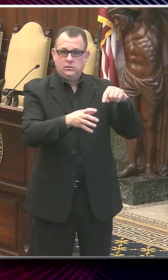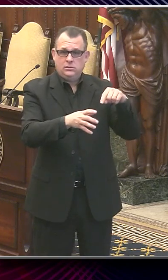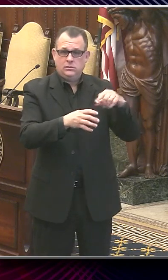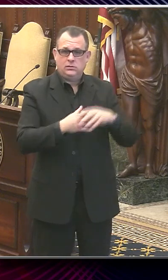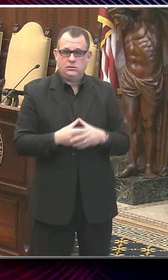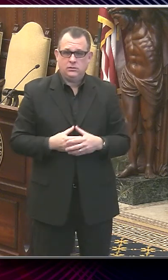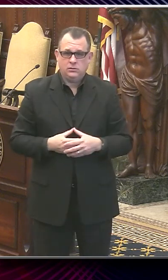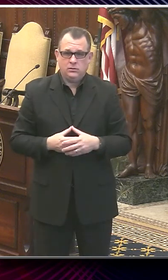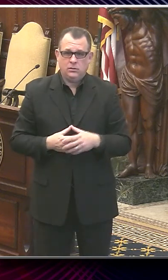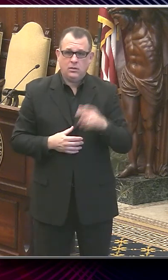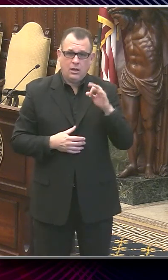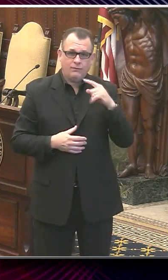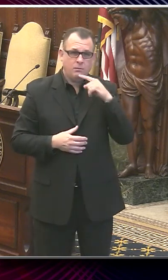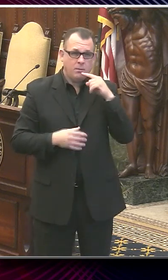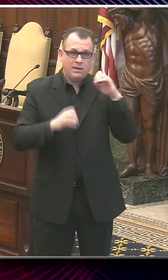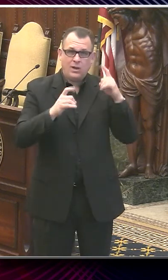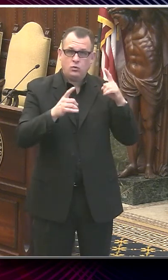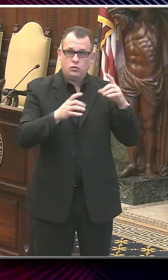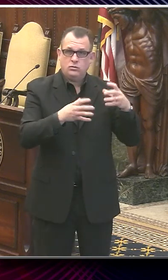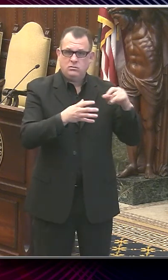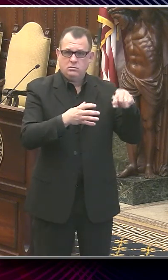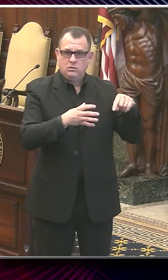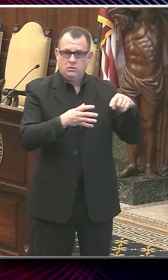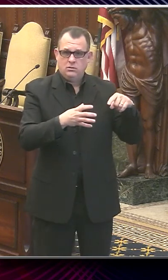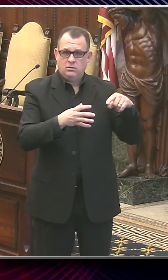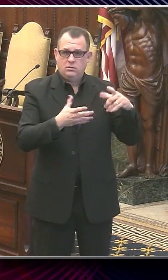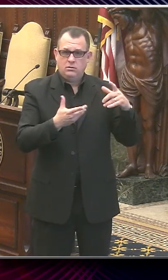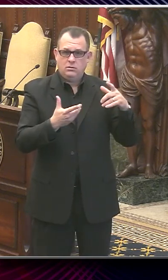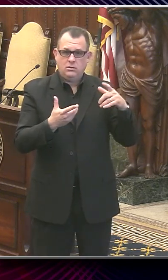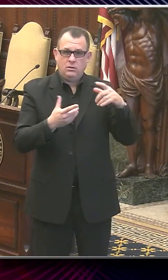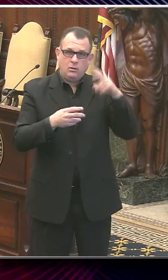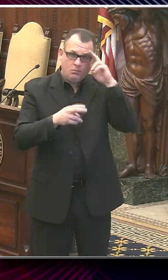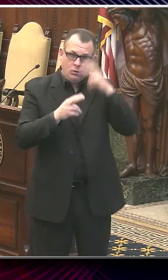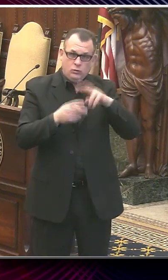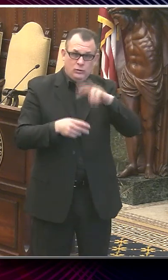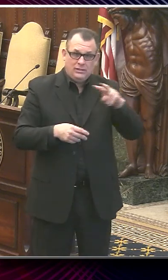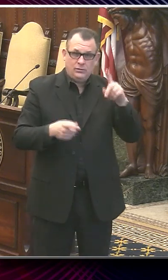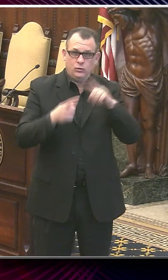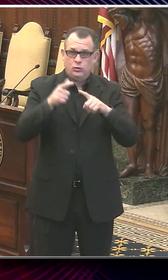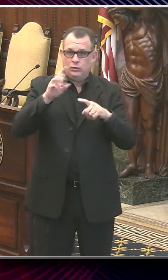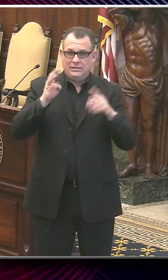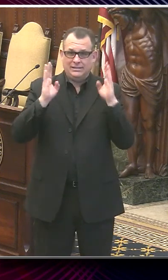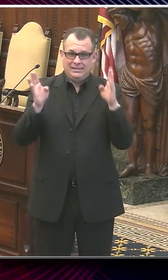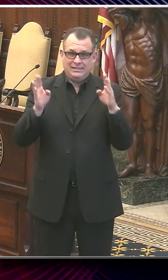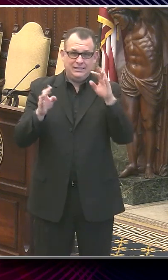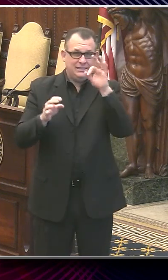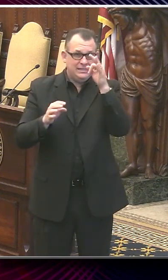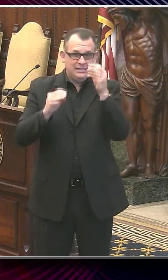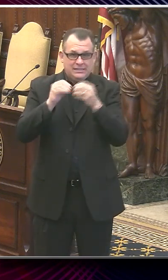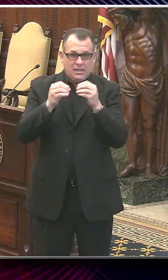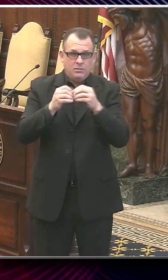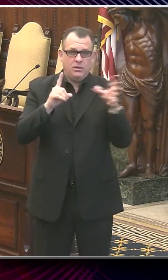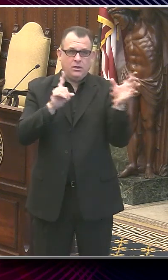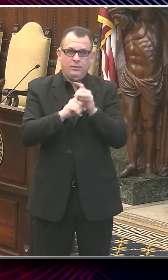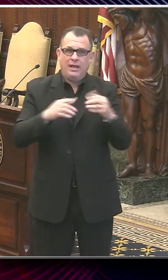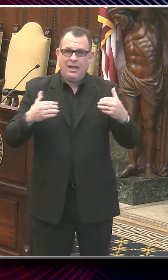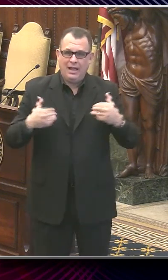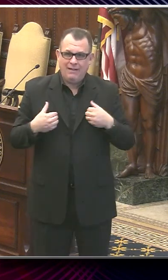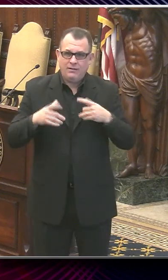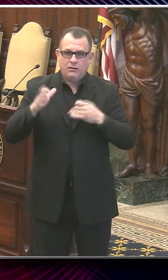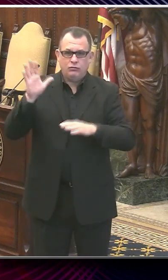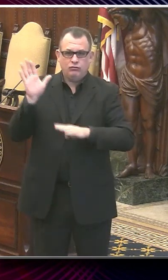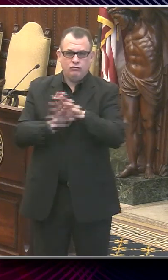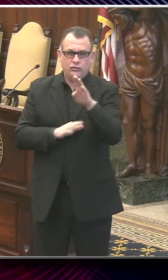19 COVID cases were found between March 22nd and the 26th. And with these numbers rising, what precautions